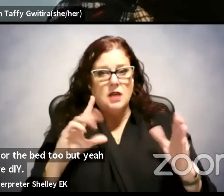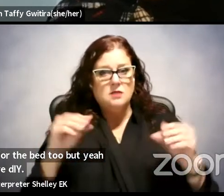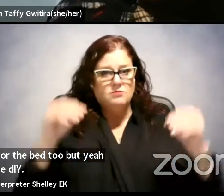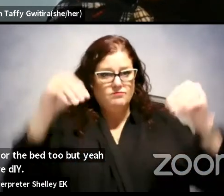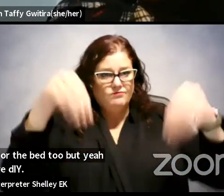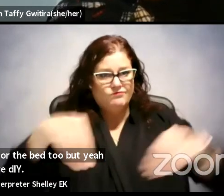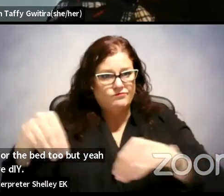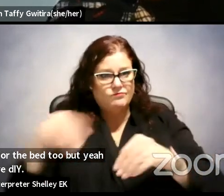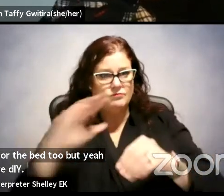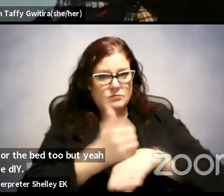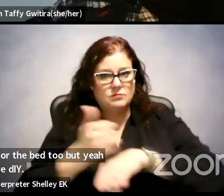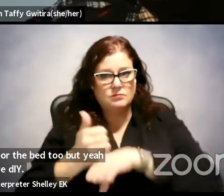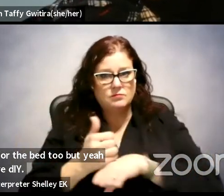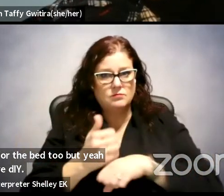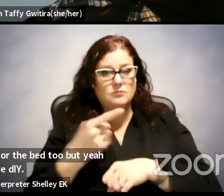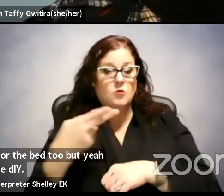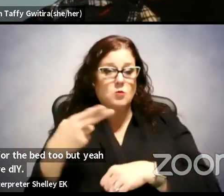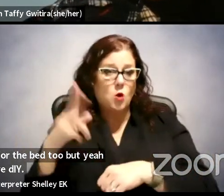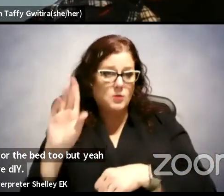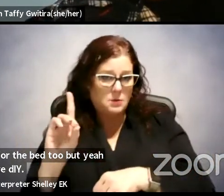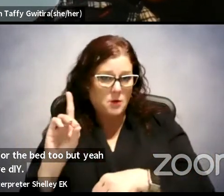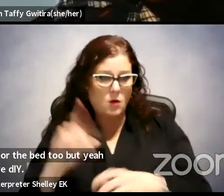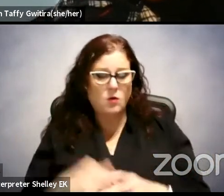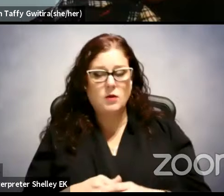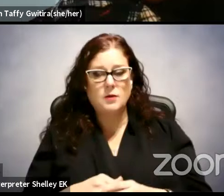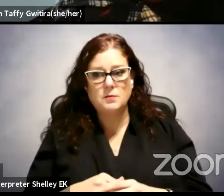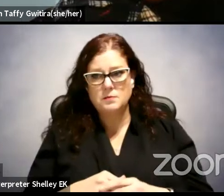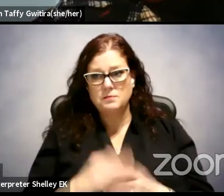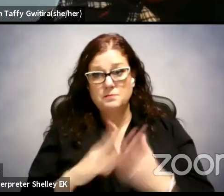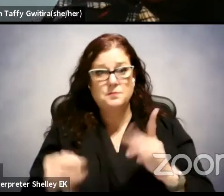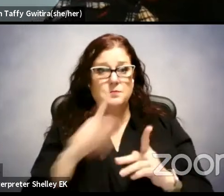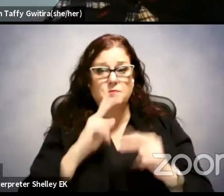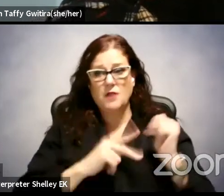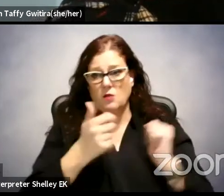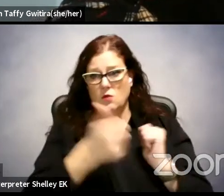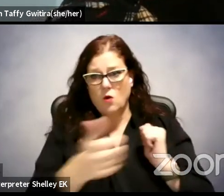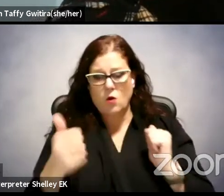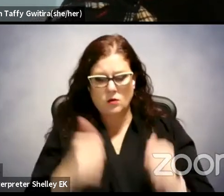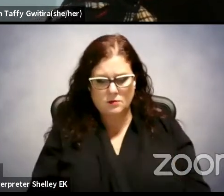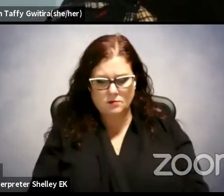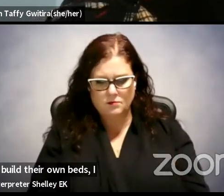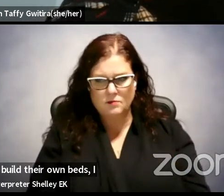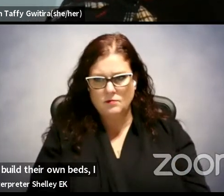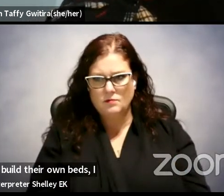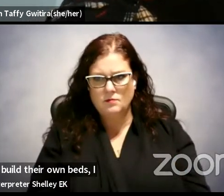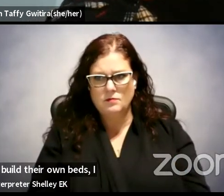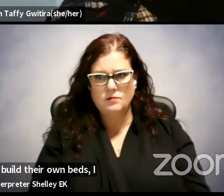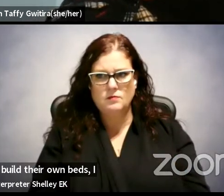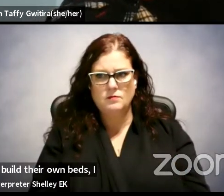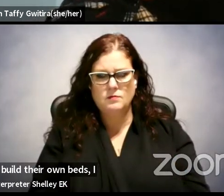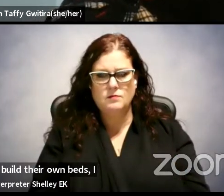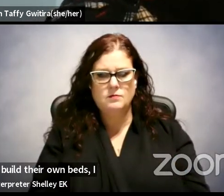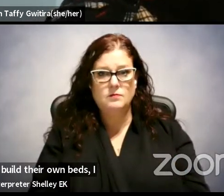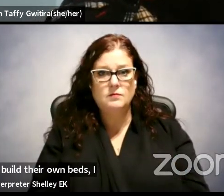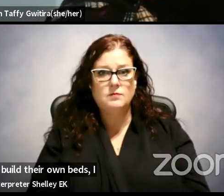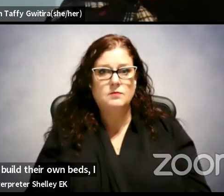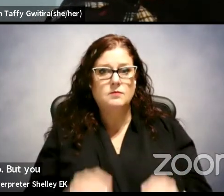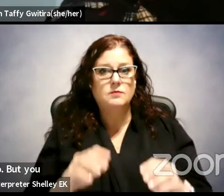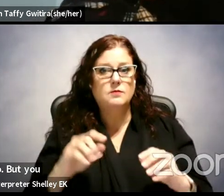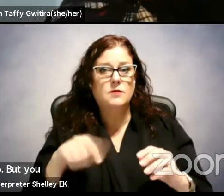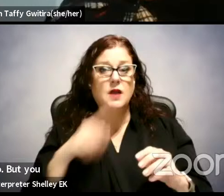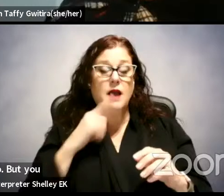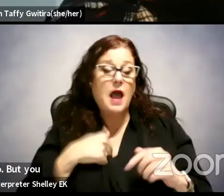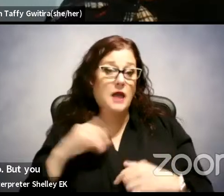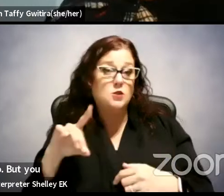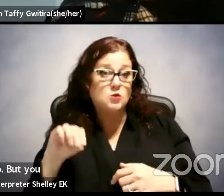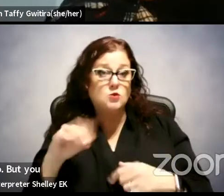into place, the ones from Home Depot. But there are some people who do build their own beds. I don't, right? I do. Building, but exactly.